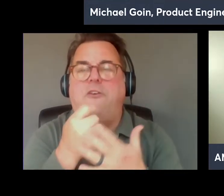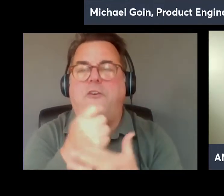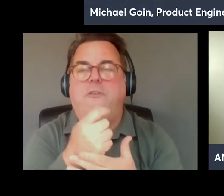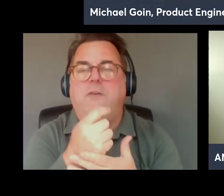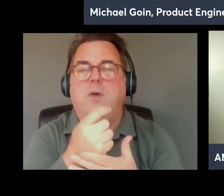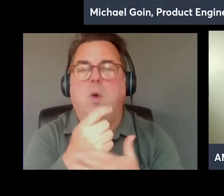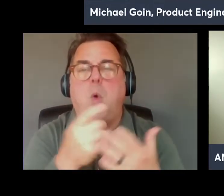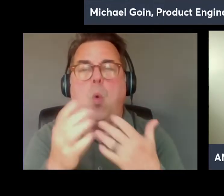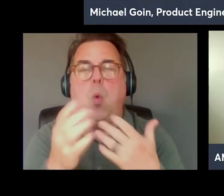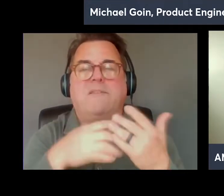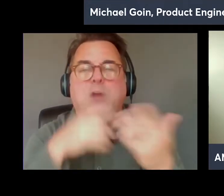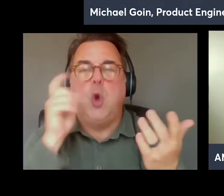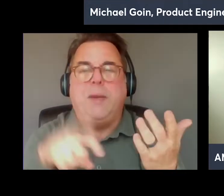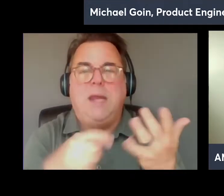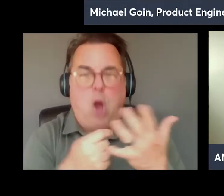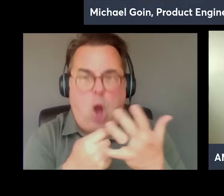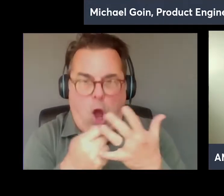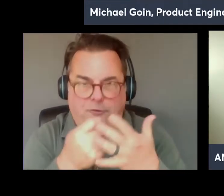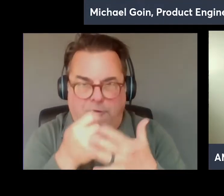important, and